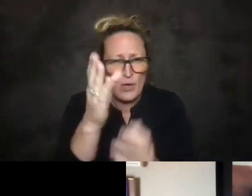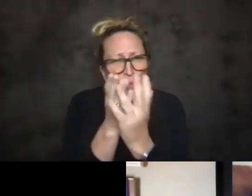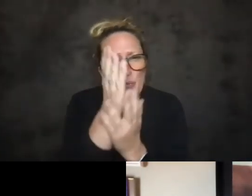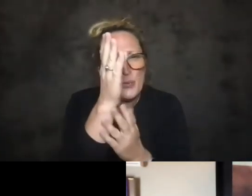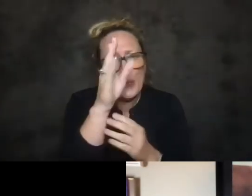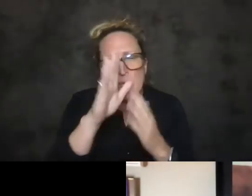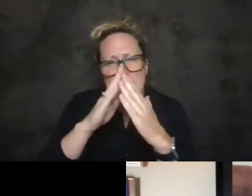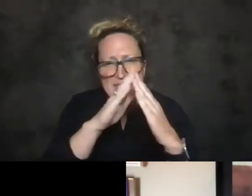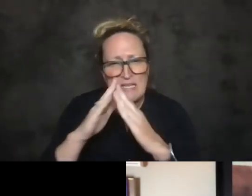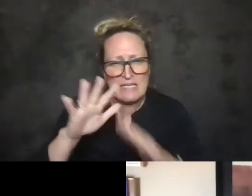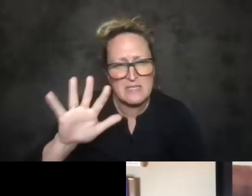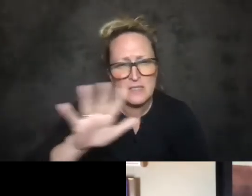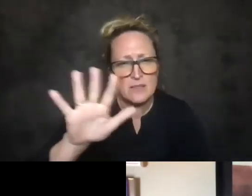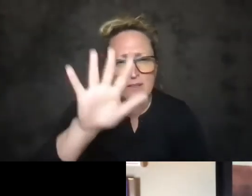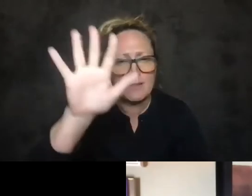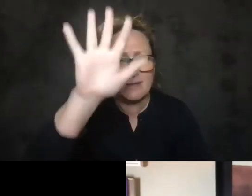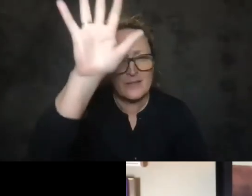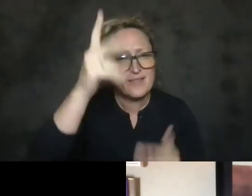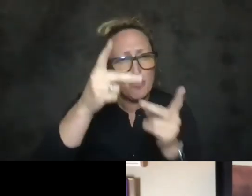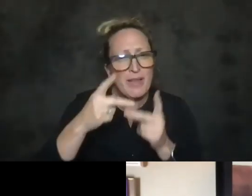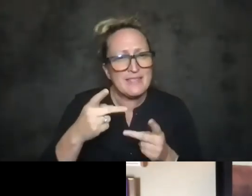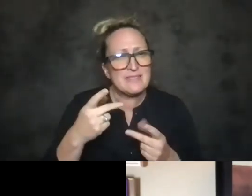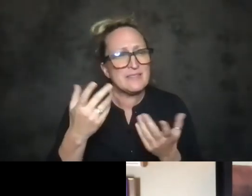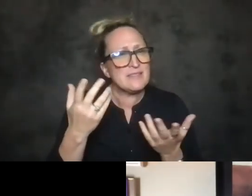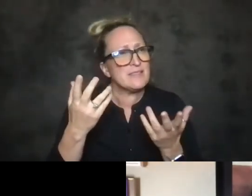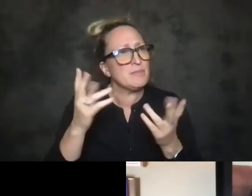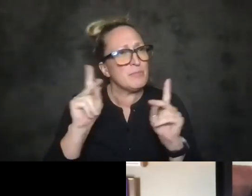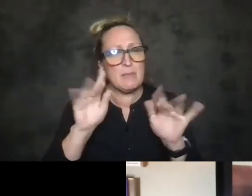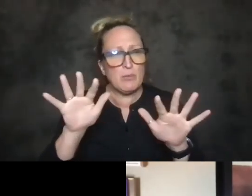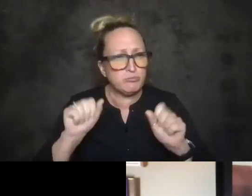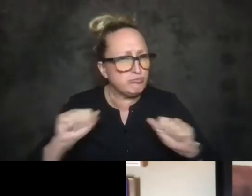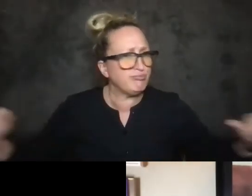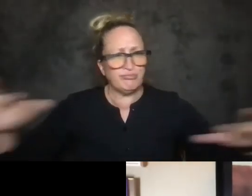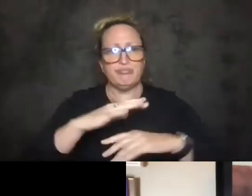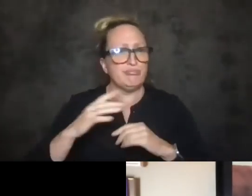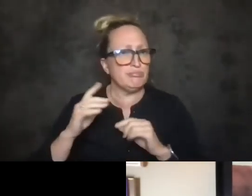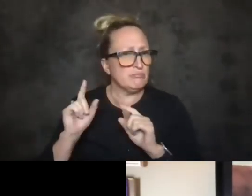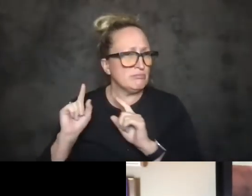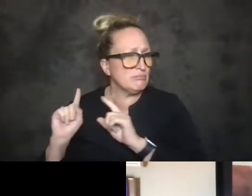the places that the people scattered and went to.